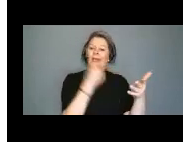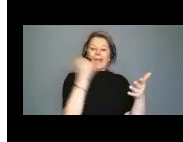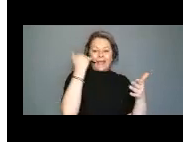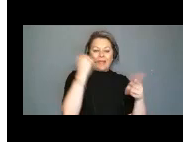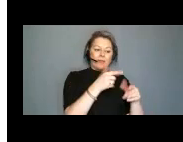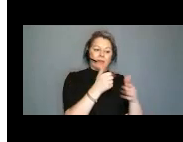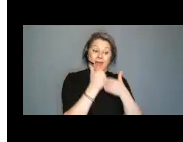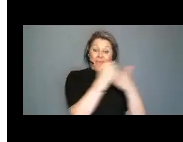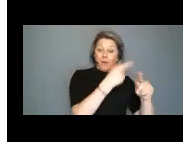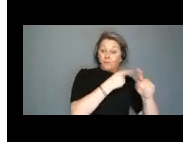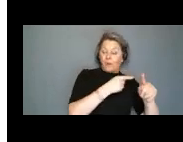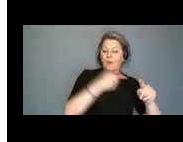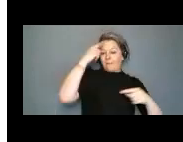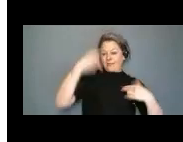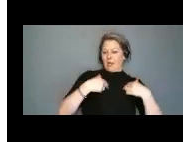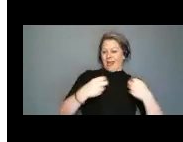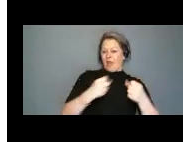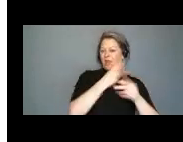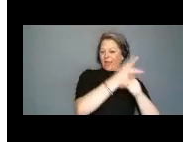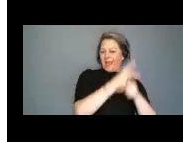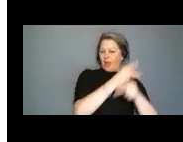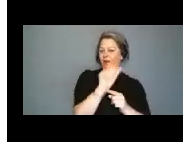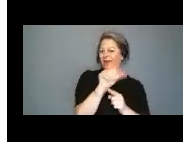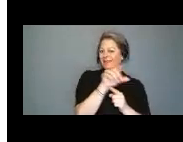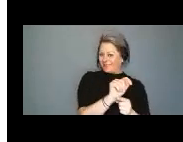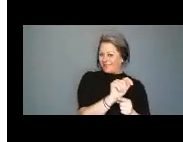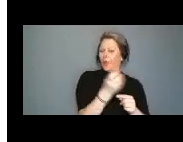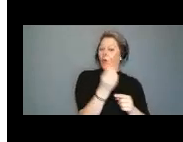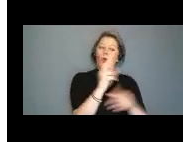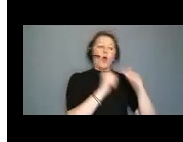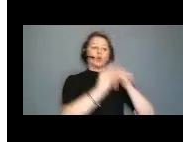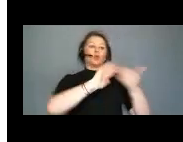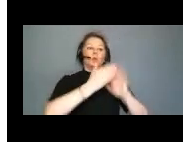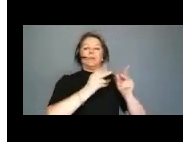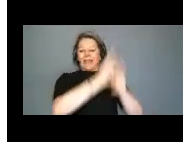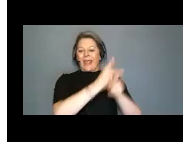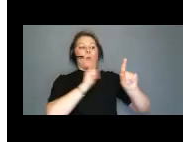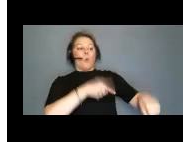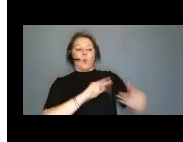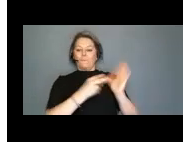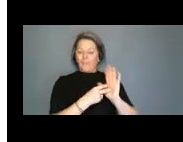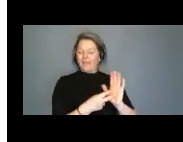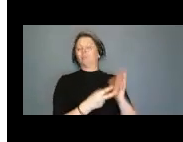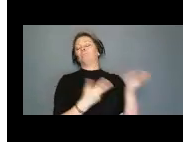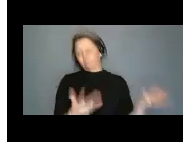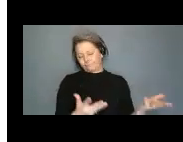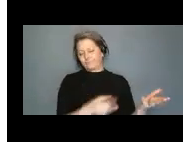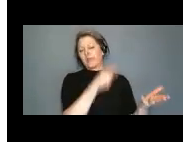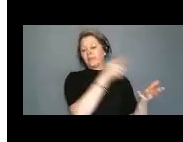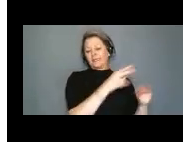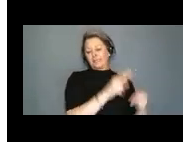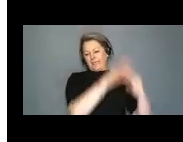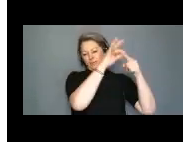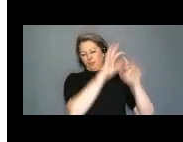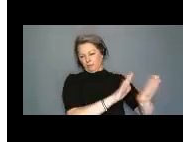Care and Treatment Act, or is under a community care order of that act. Steve, I think those are the